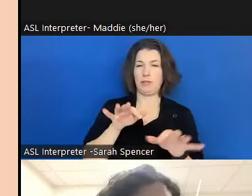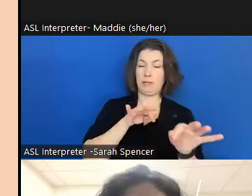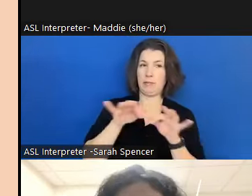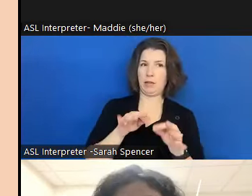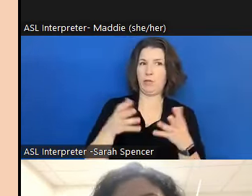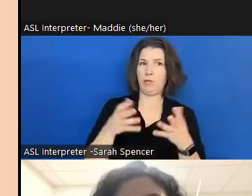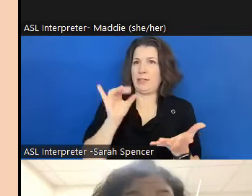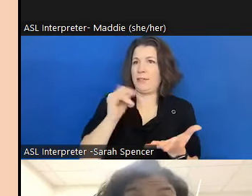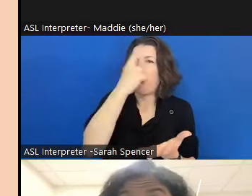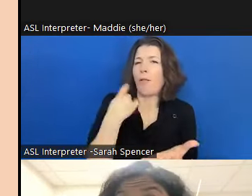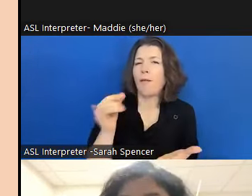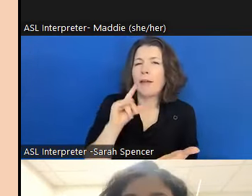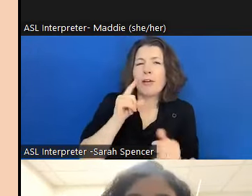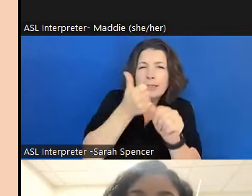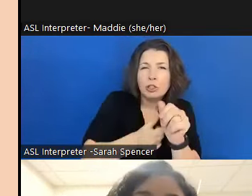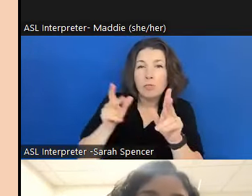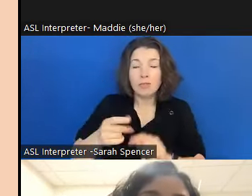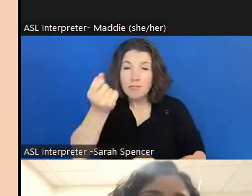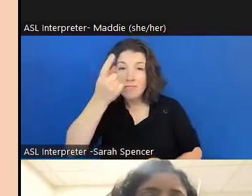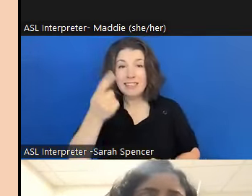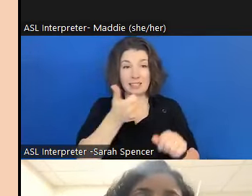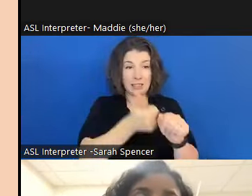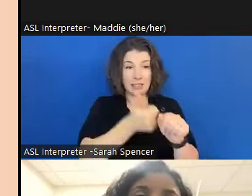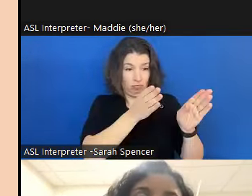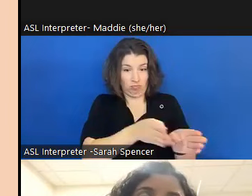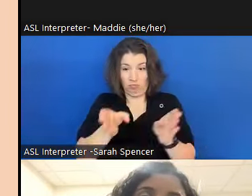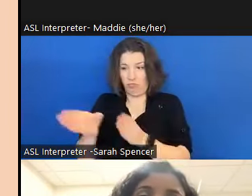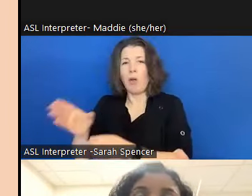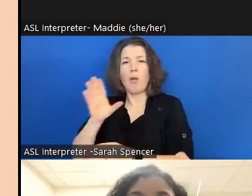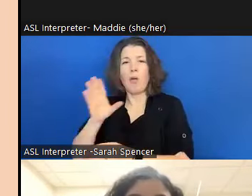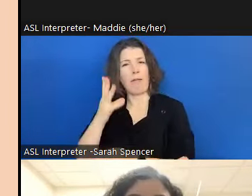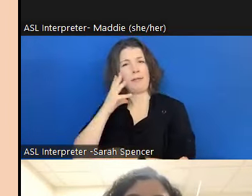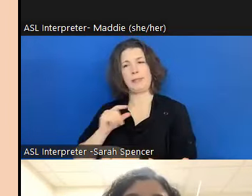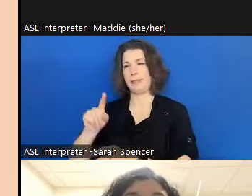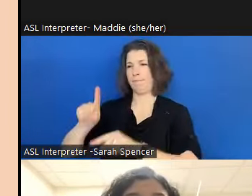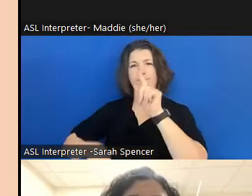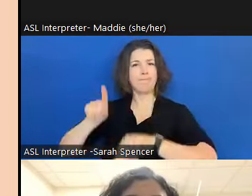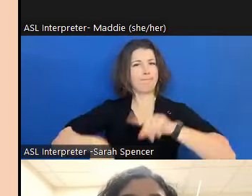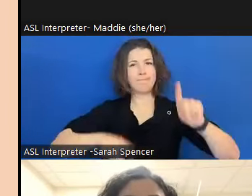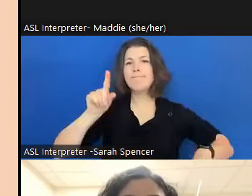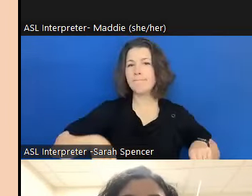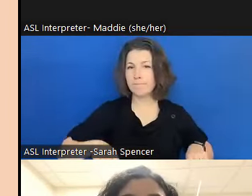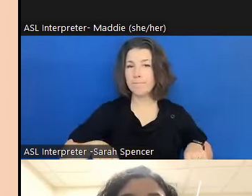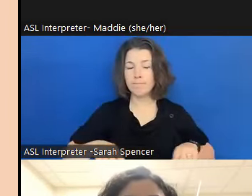for each individual, because it varies quite a bit. Before we go into that, I wanted to give you a